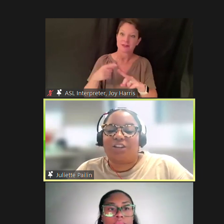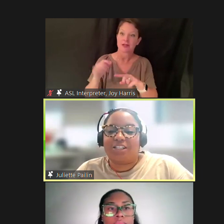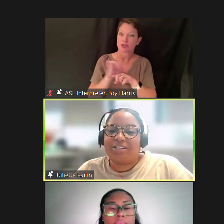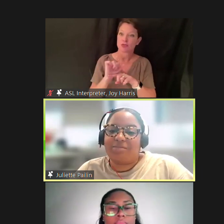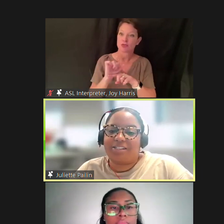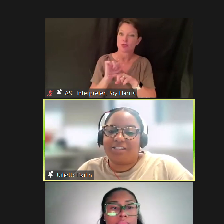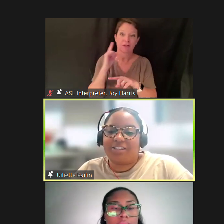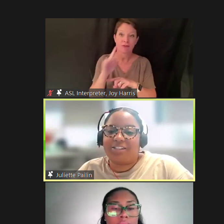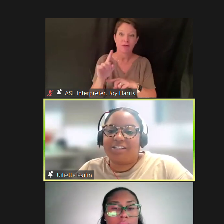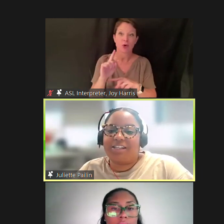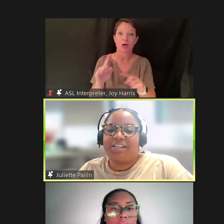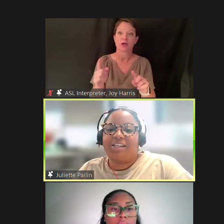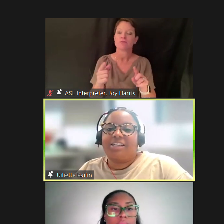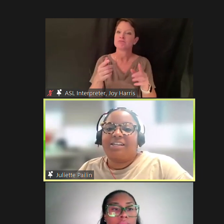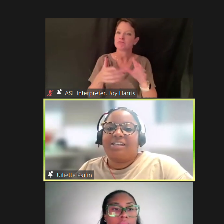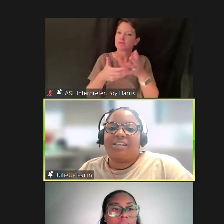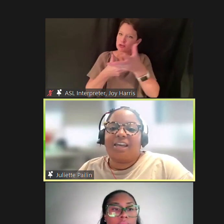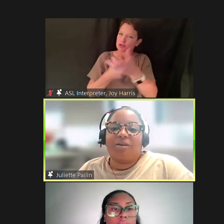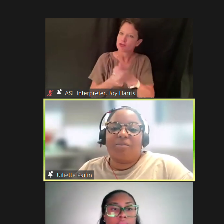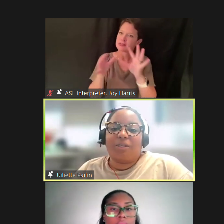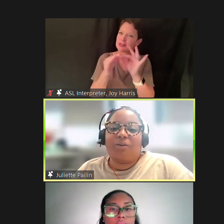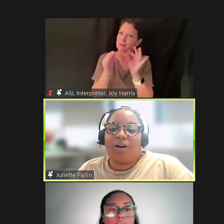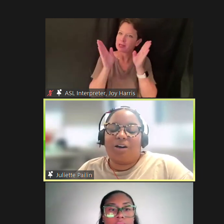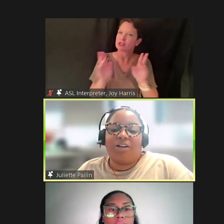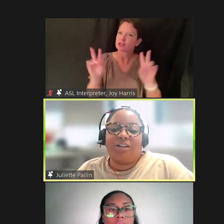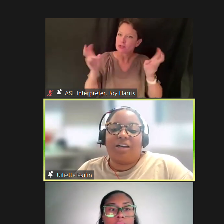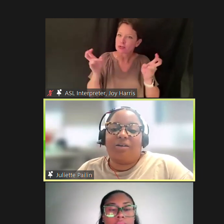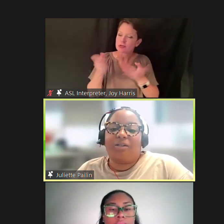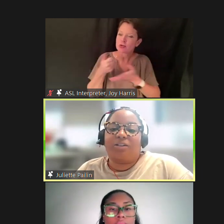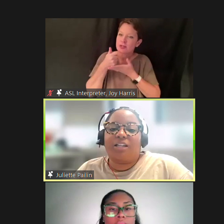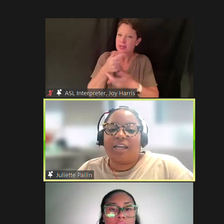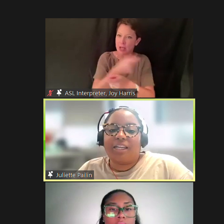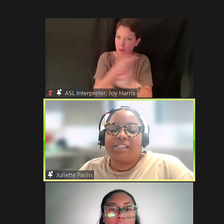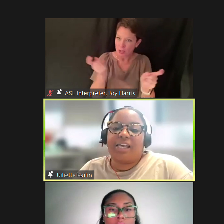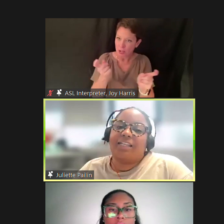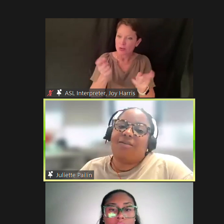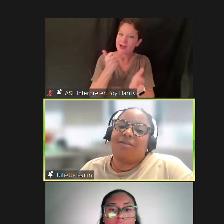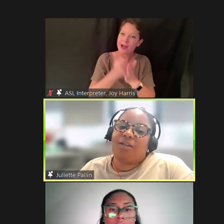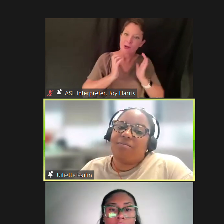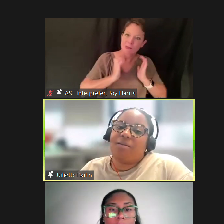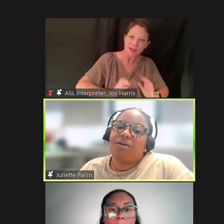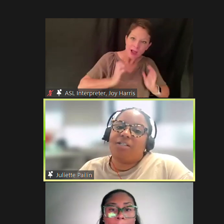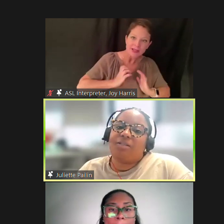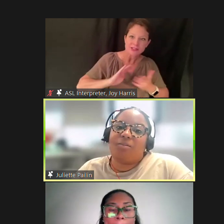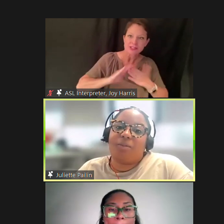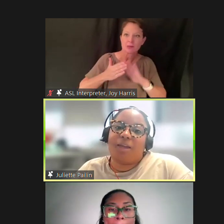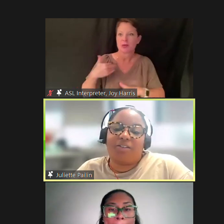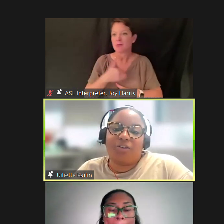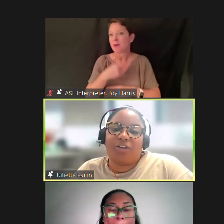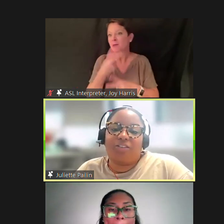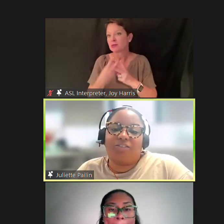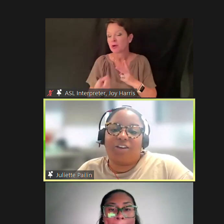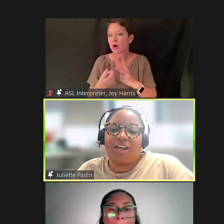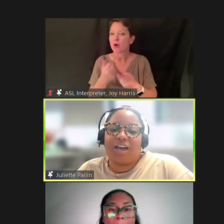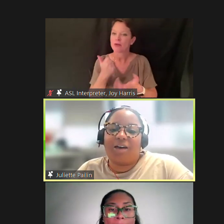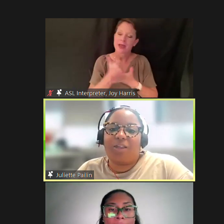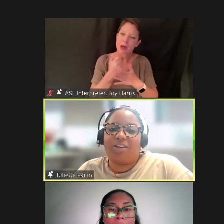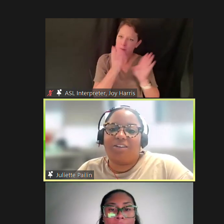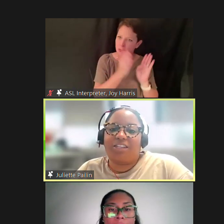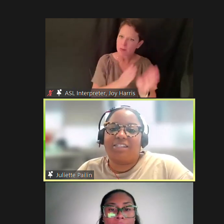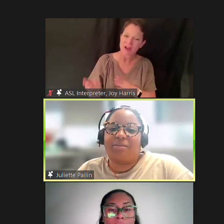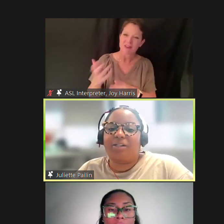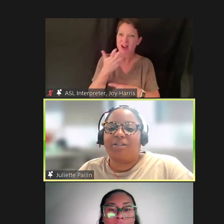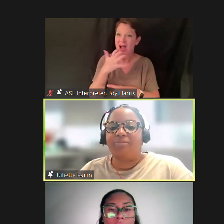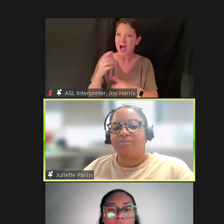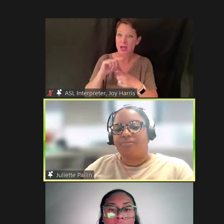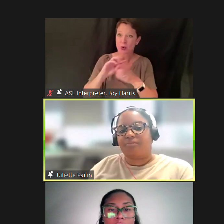for trusted messengers Hoy to tenemos help you una all and help presentación de communities mensajeros and community confiables members prepare for very hot para weather